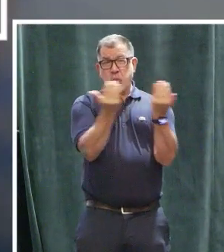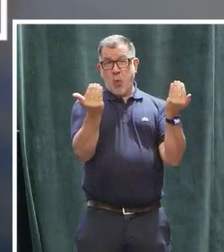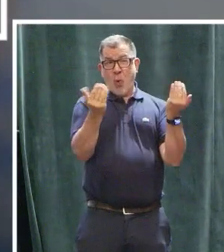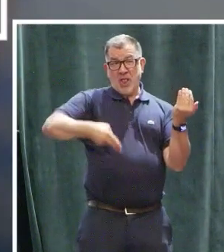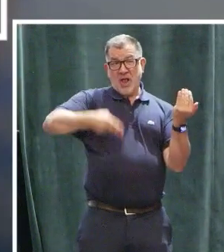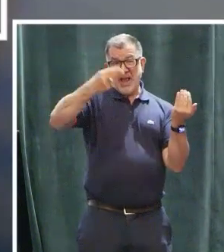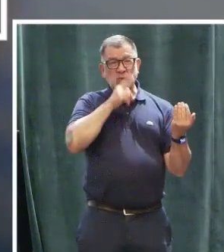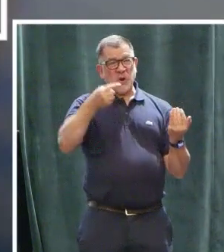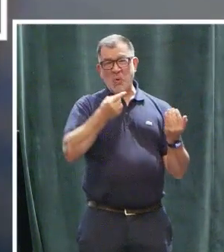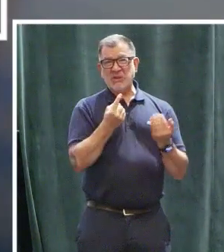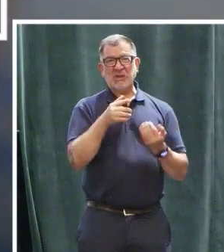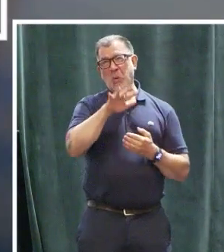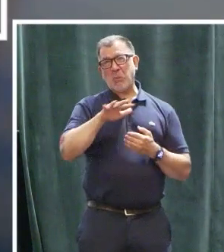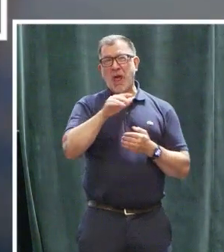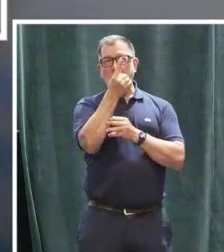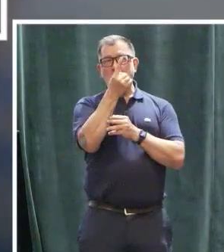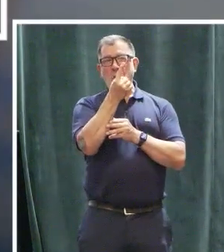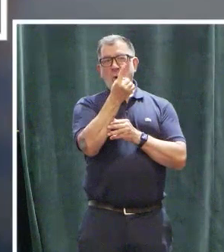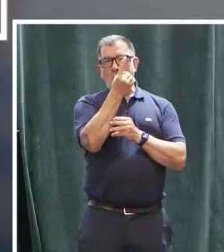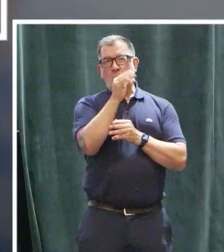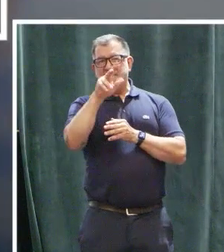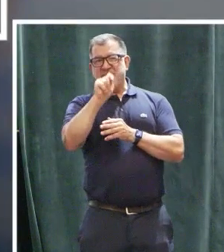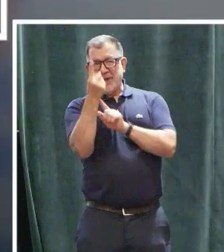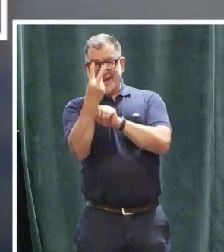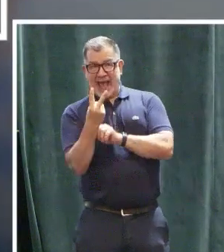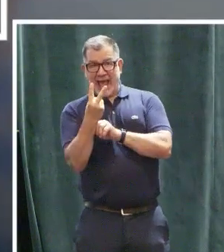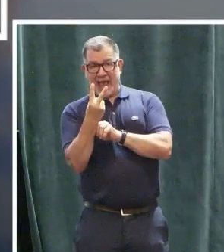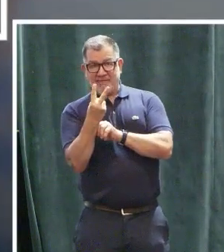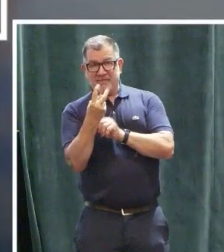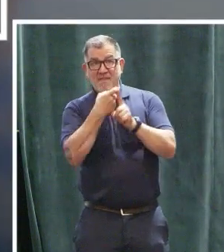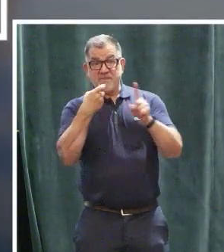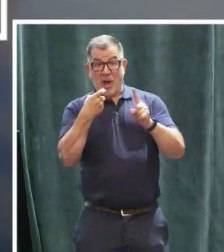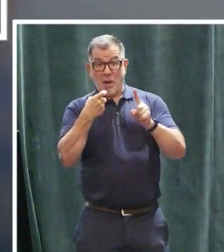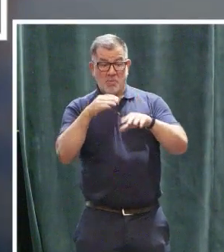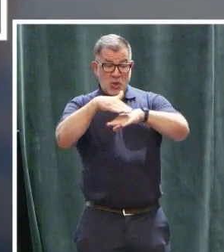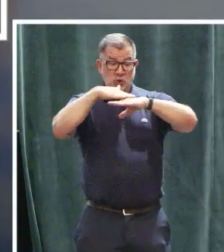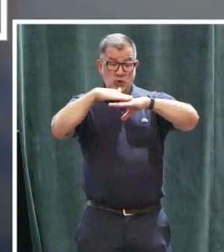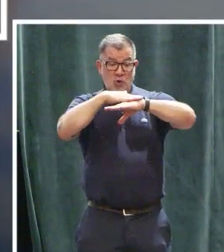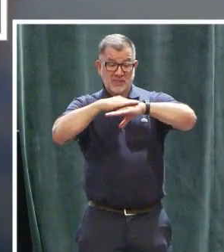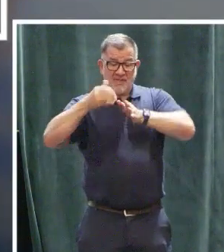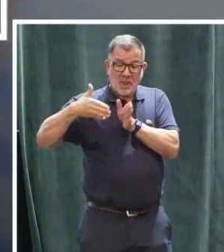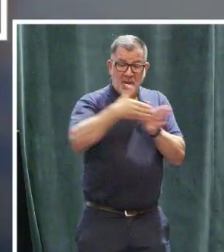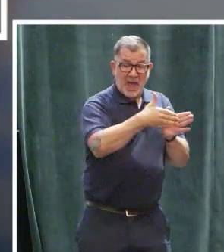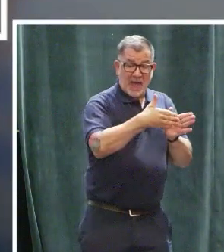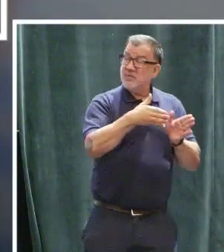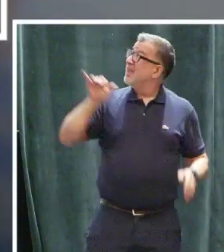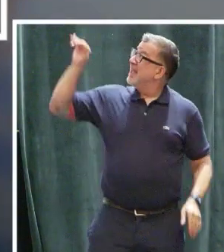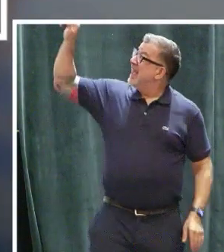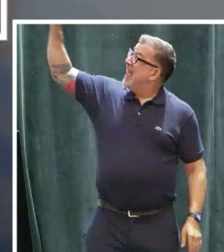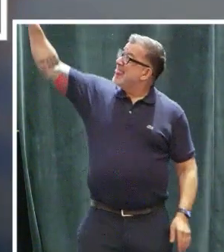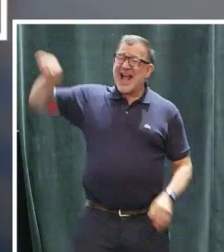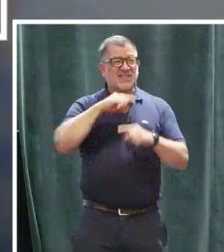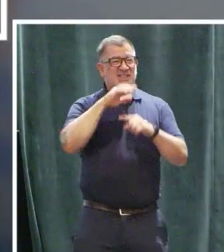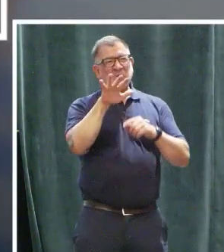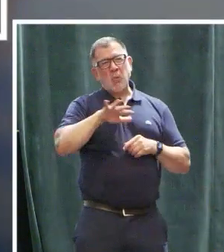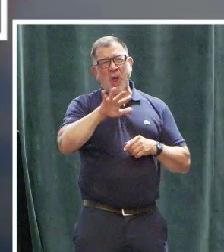1.5 feet from the surface of the pathway, and next to it, it's about 4.5 feet from the